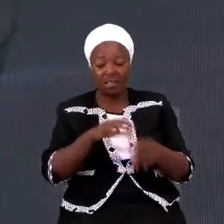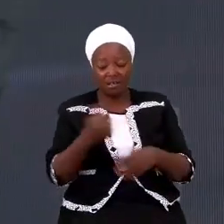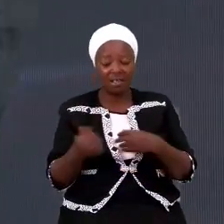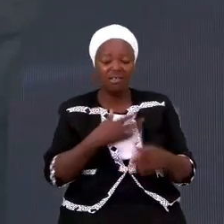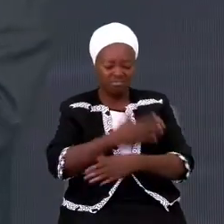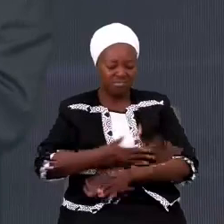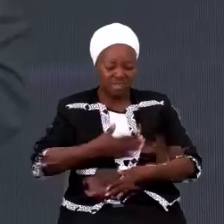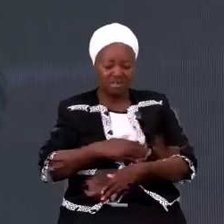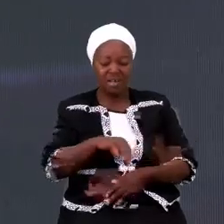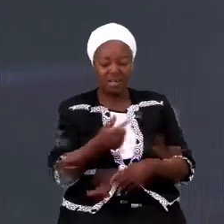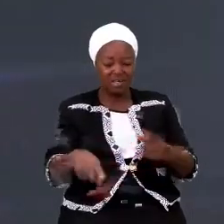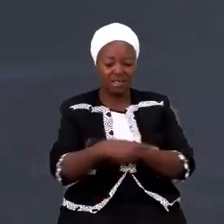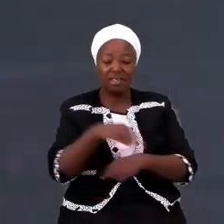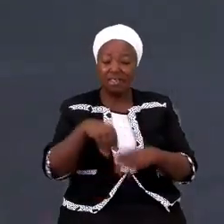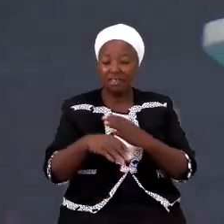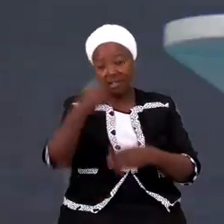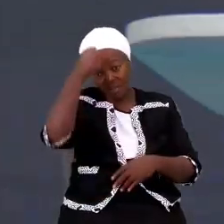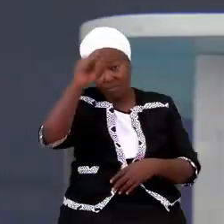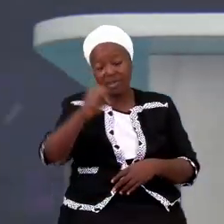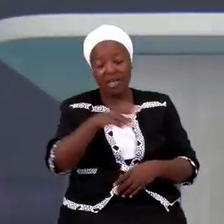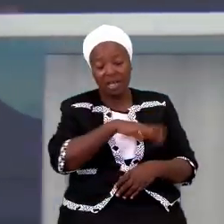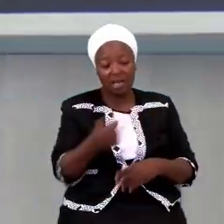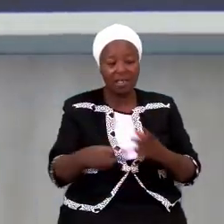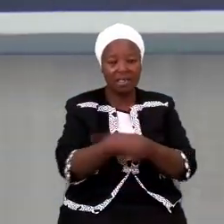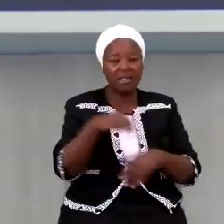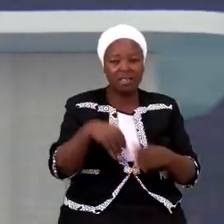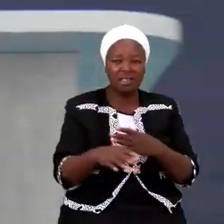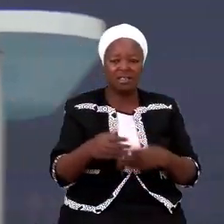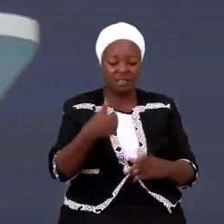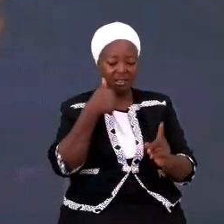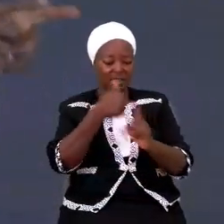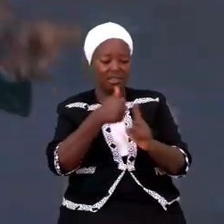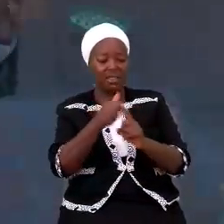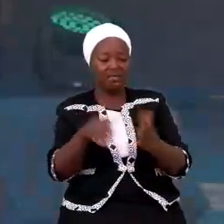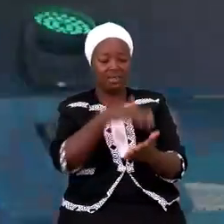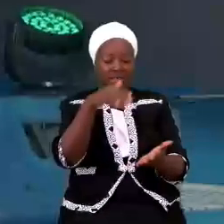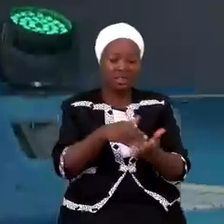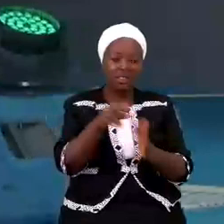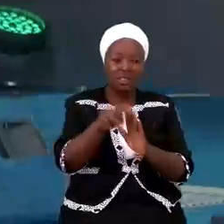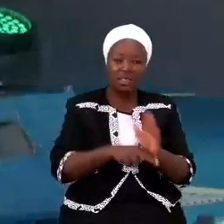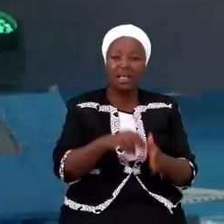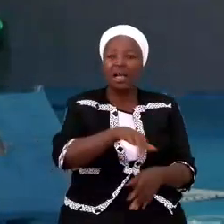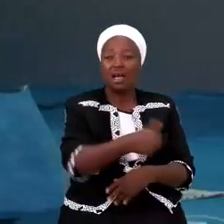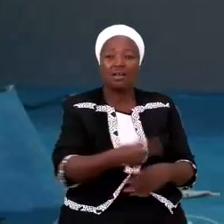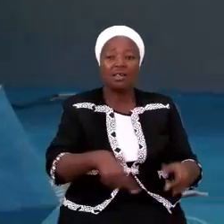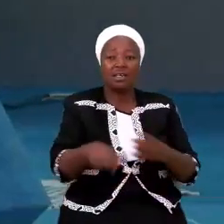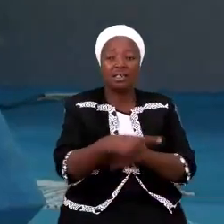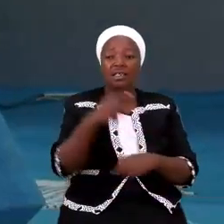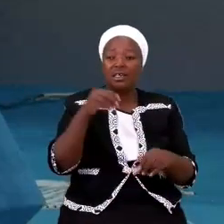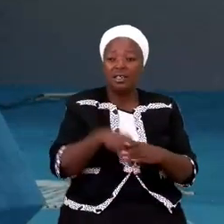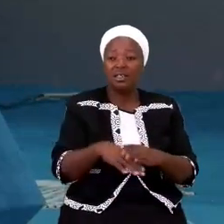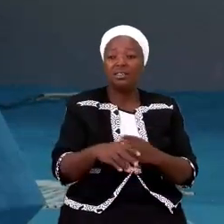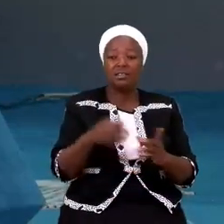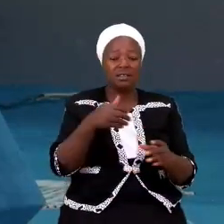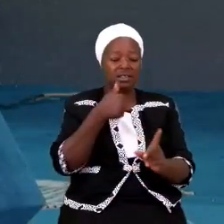self-centeredness, another day in self-will. He said, I will arise. And then